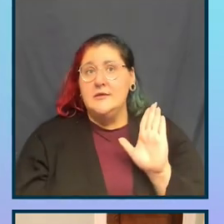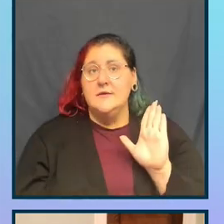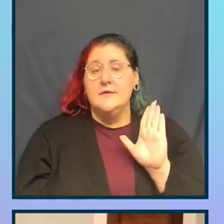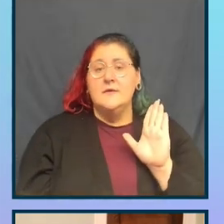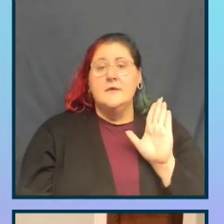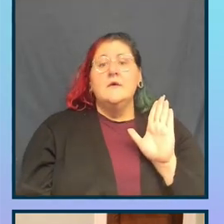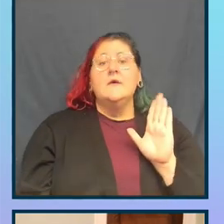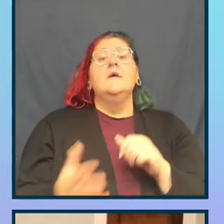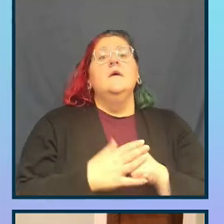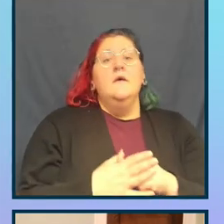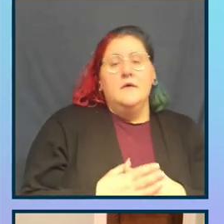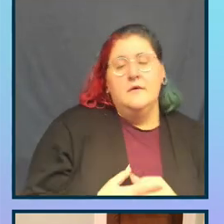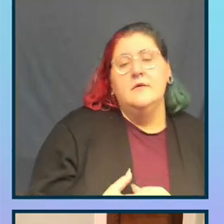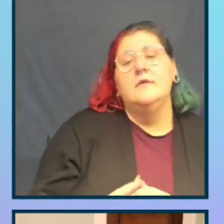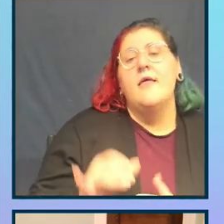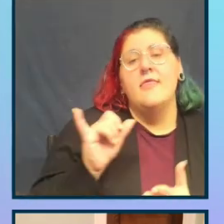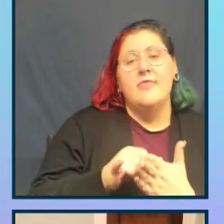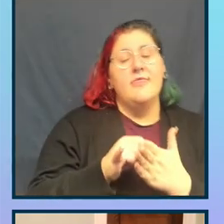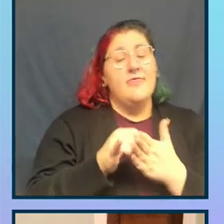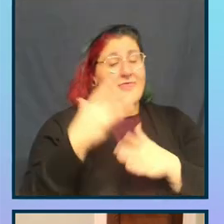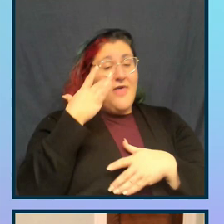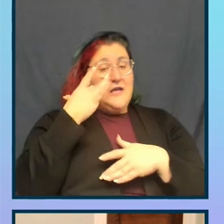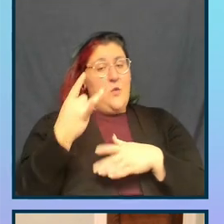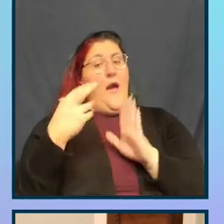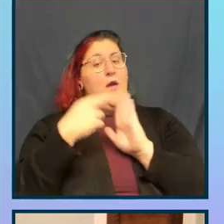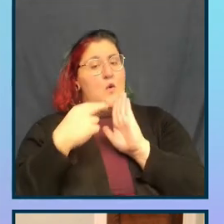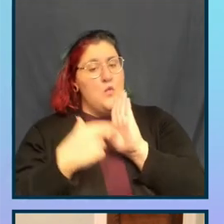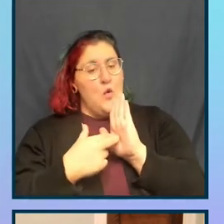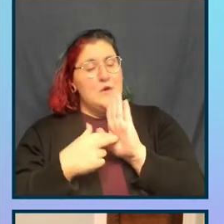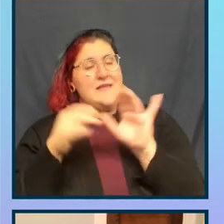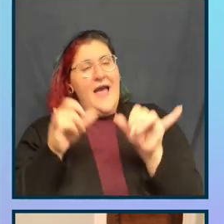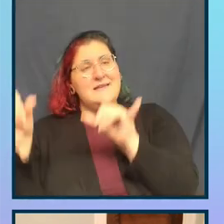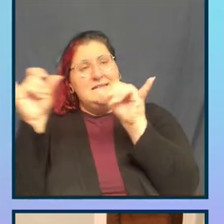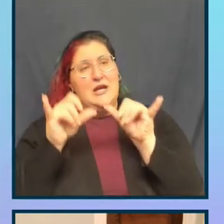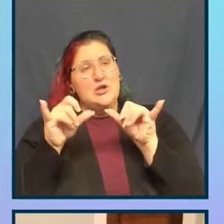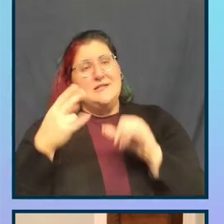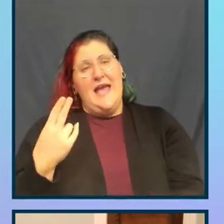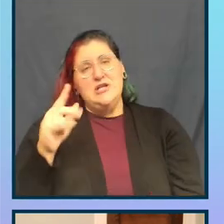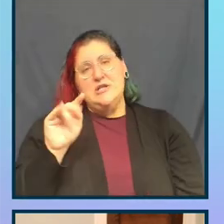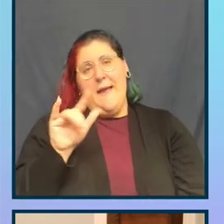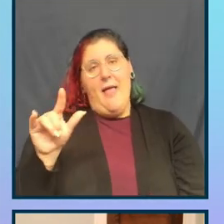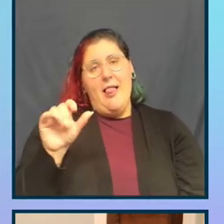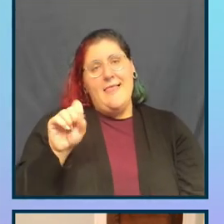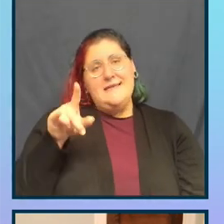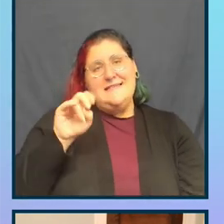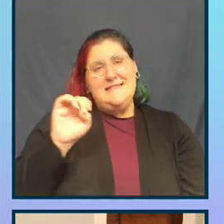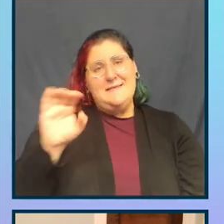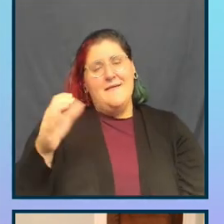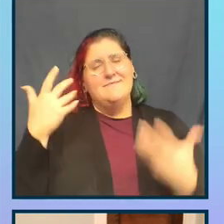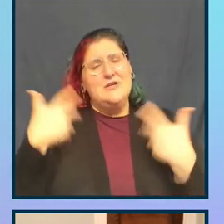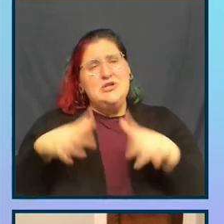these rules and these standards and the HTML spec are so important for the health of our